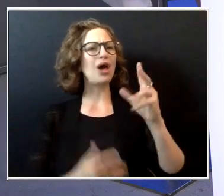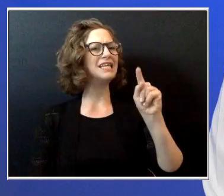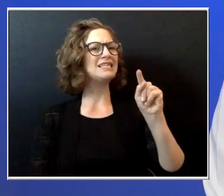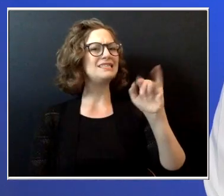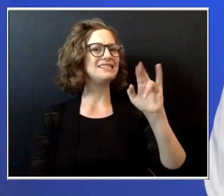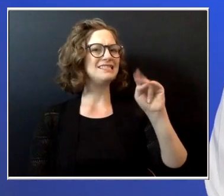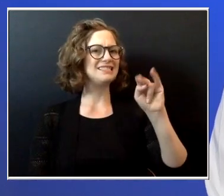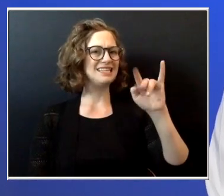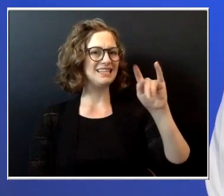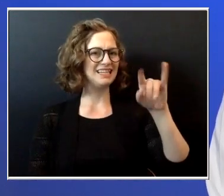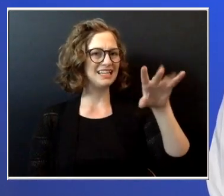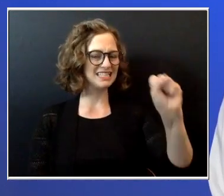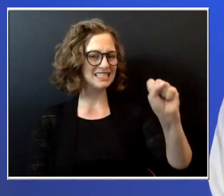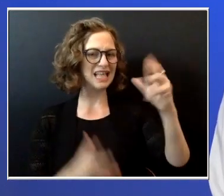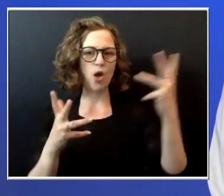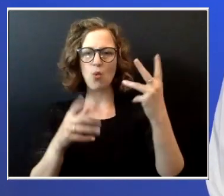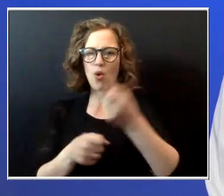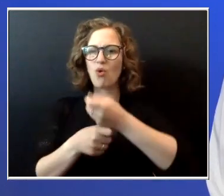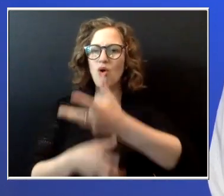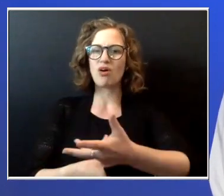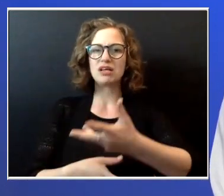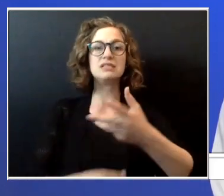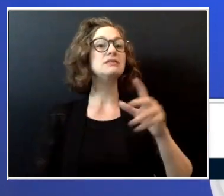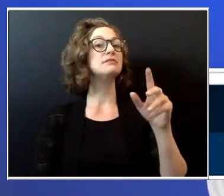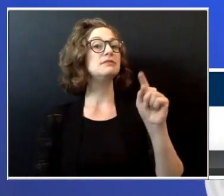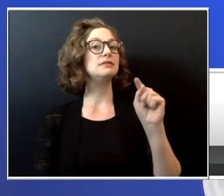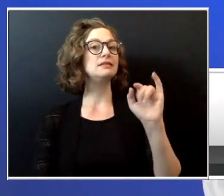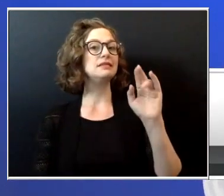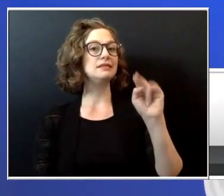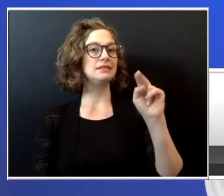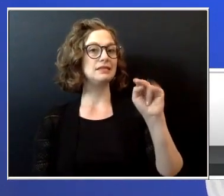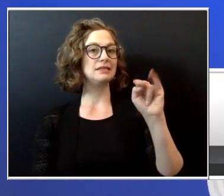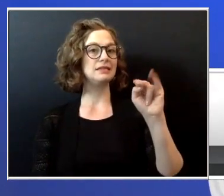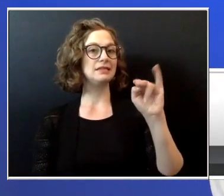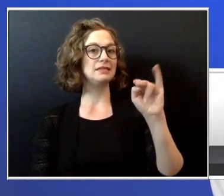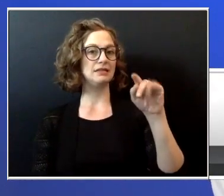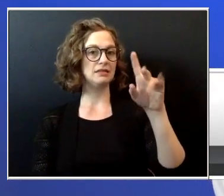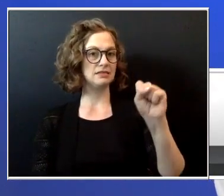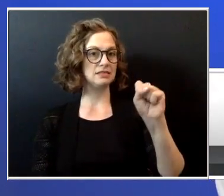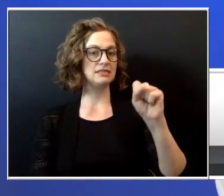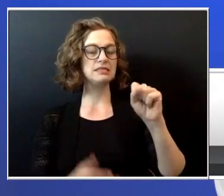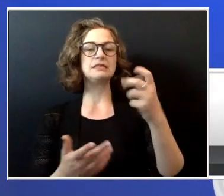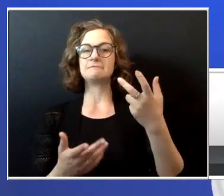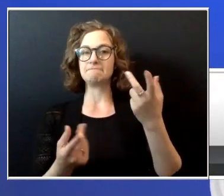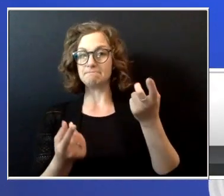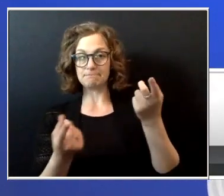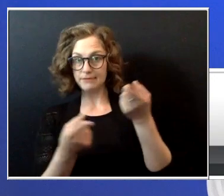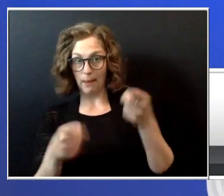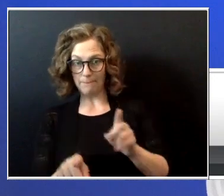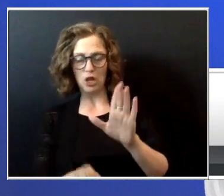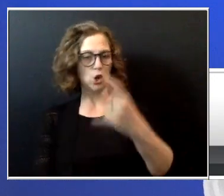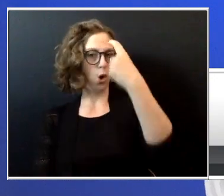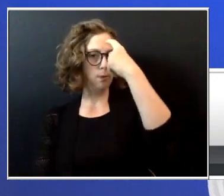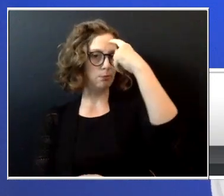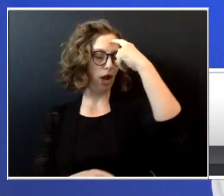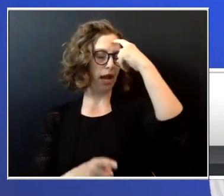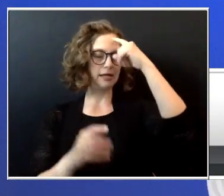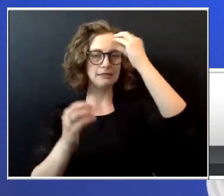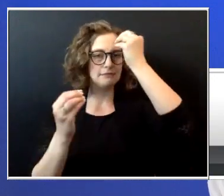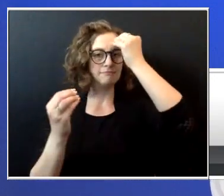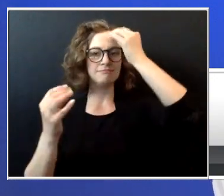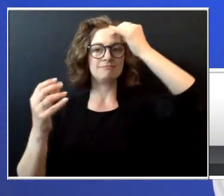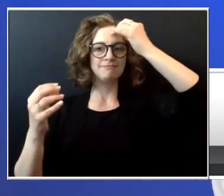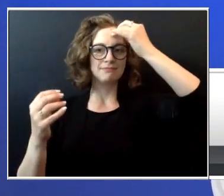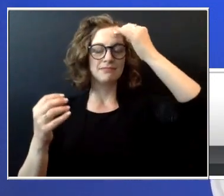Tinnitus is basically just your brain lighting up for sound when there's no sound there. So I always explain it like phantom limb pain.